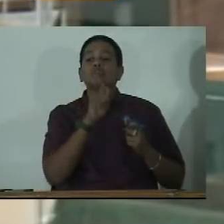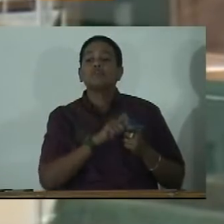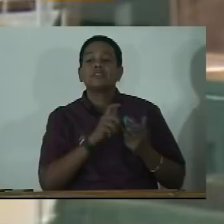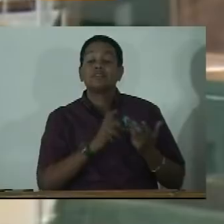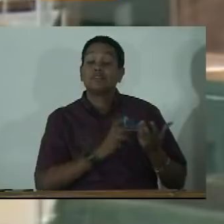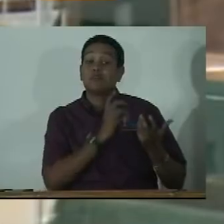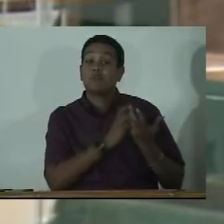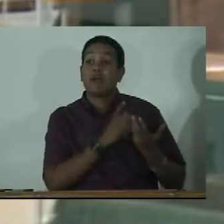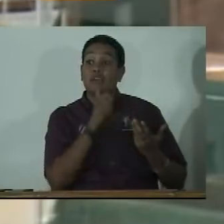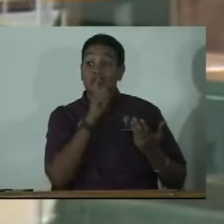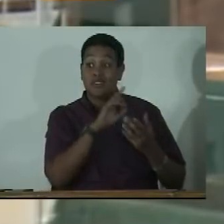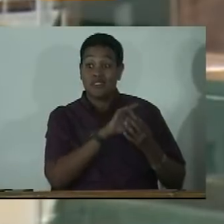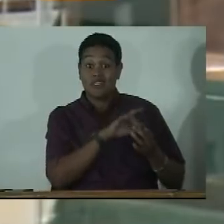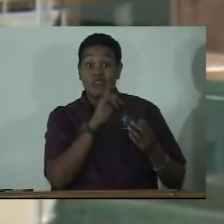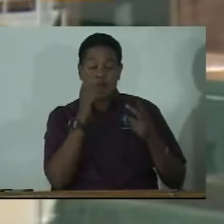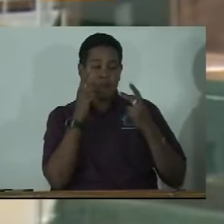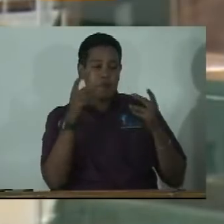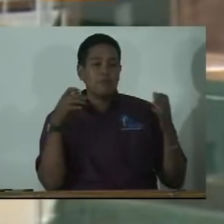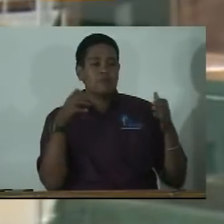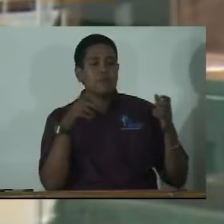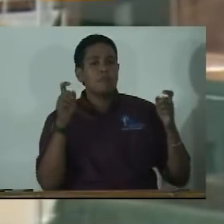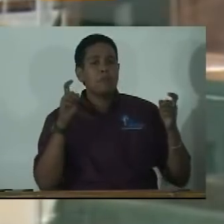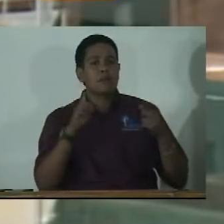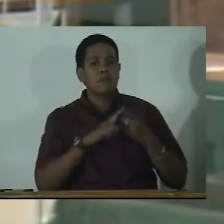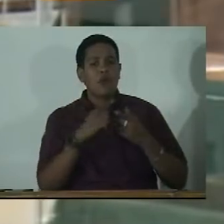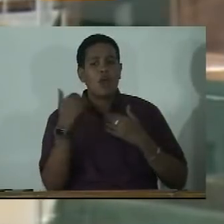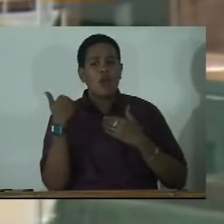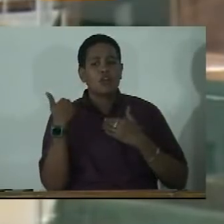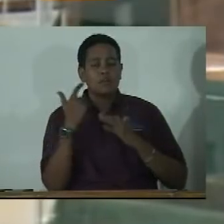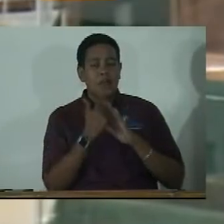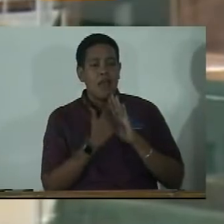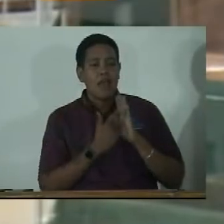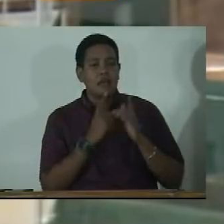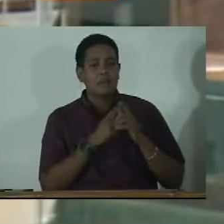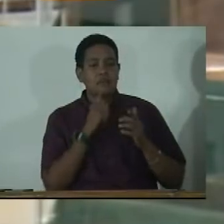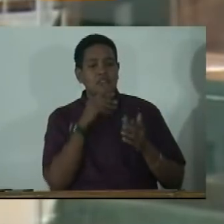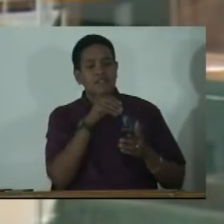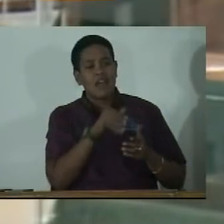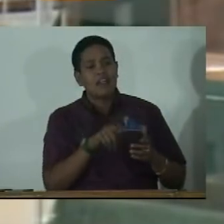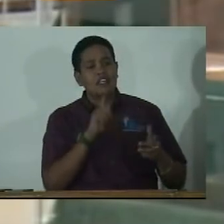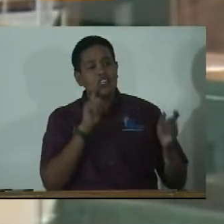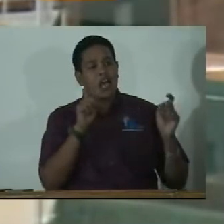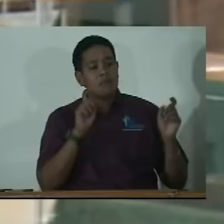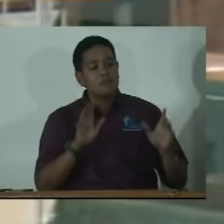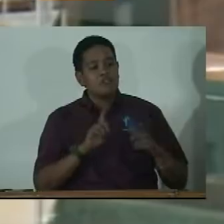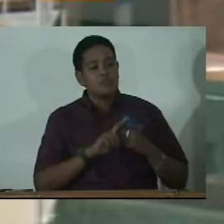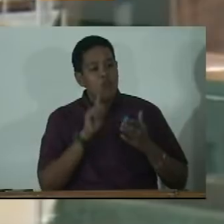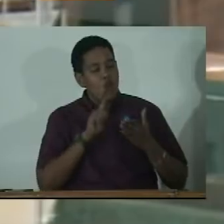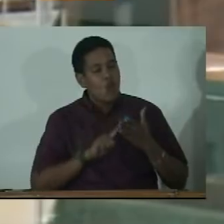be subject to the Public Bodies Management and Accountability Act and the Financial Administration and Audit Act.